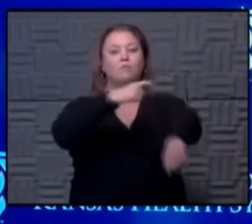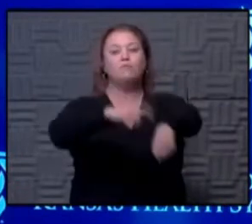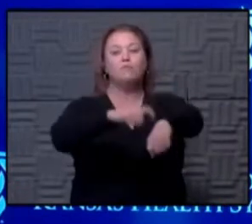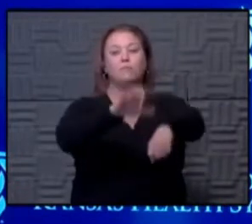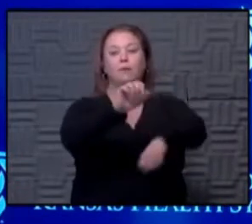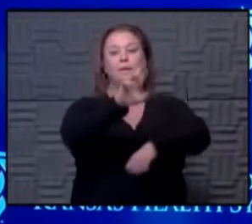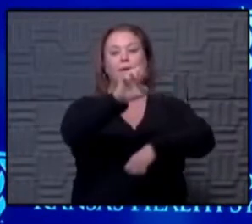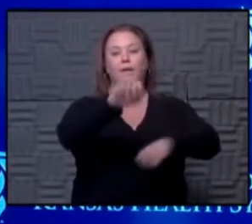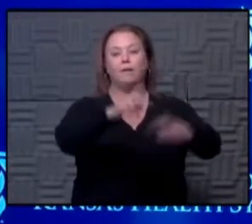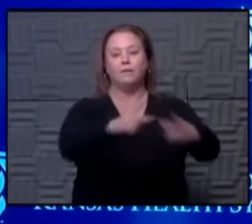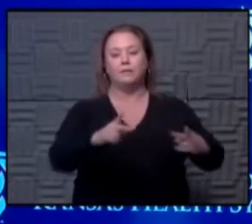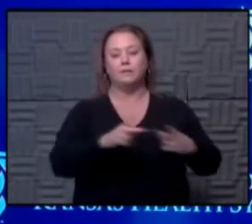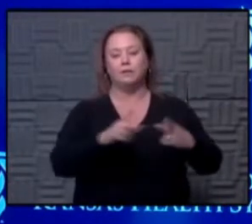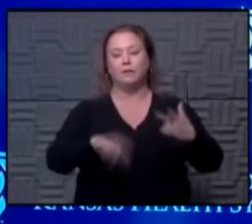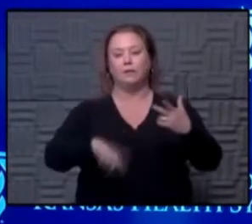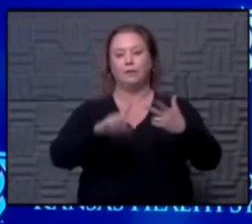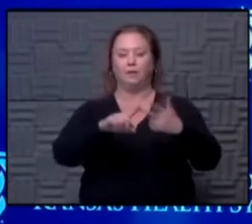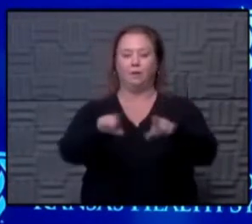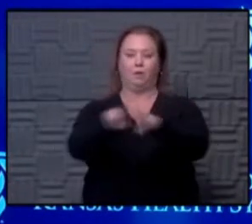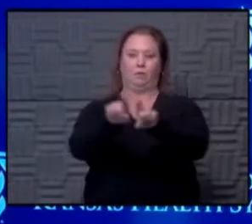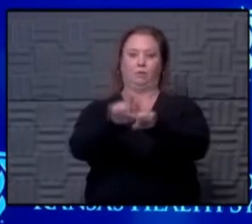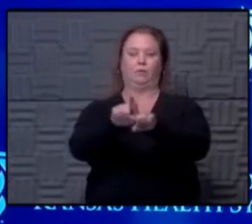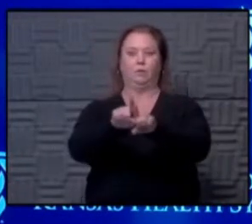on logistics of